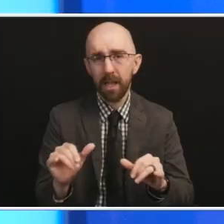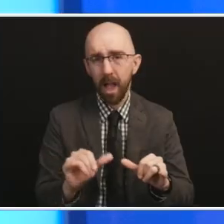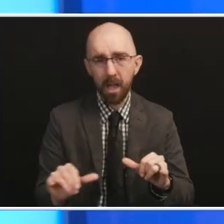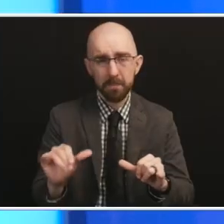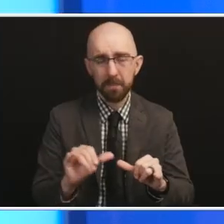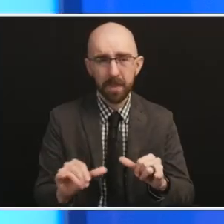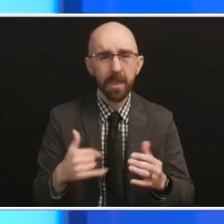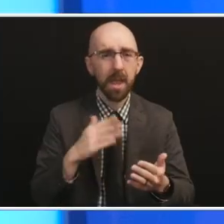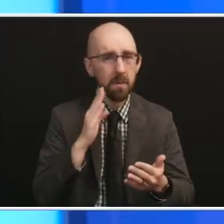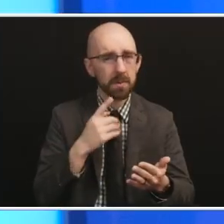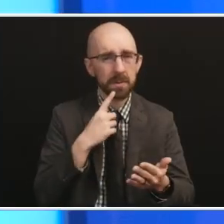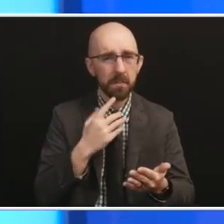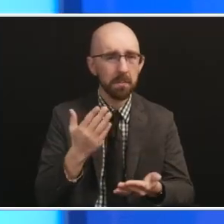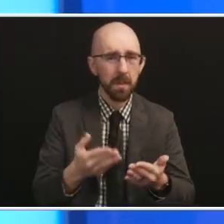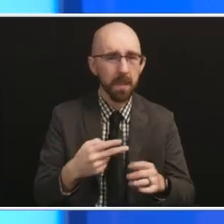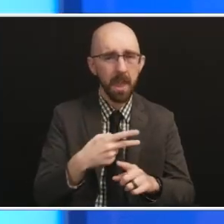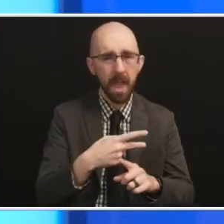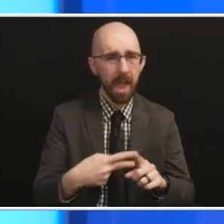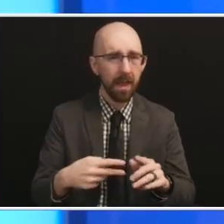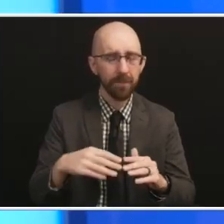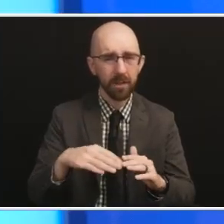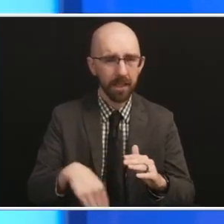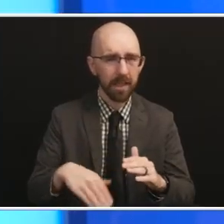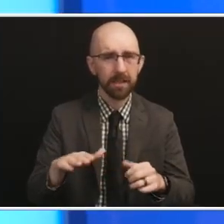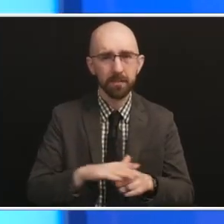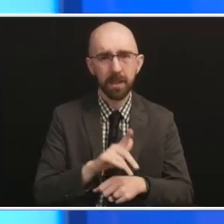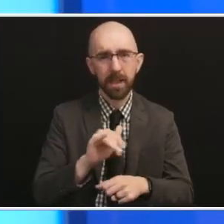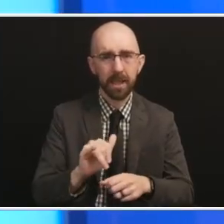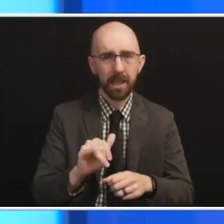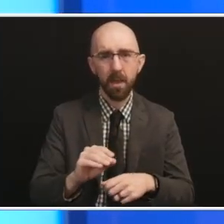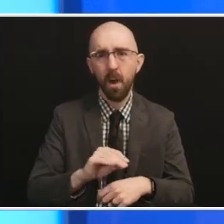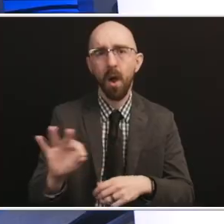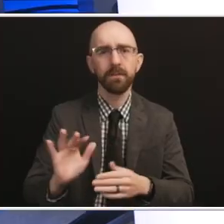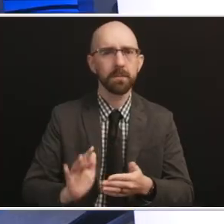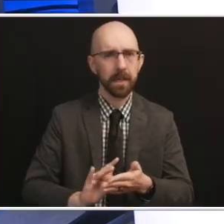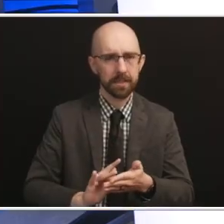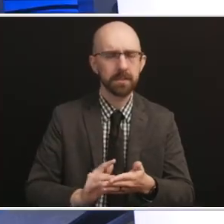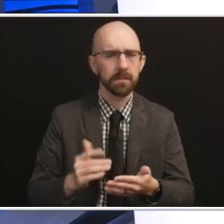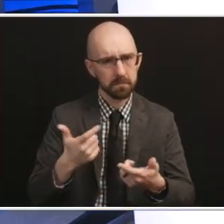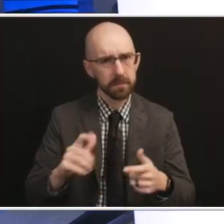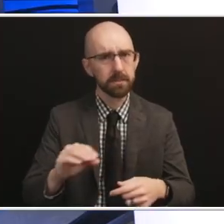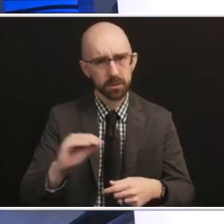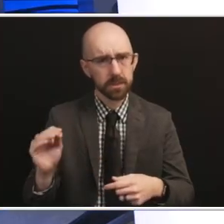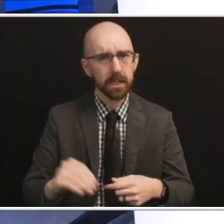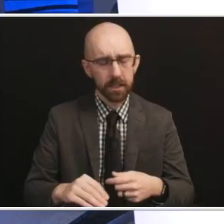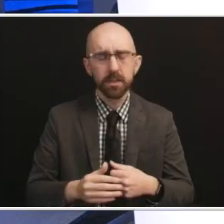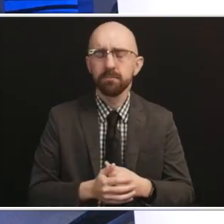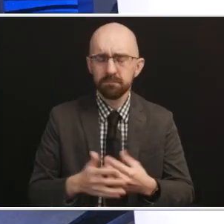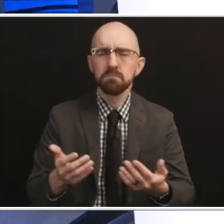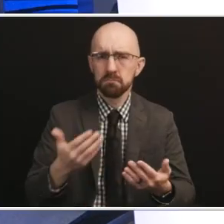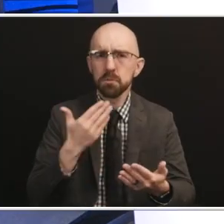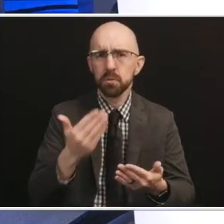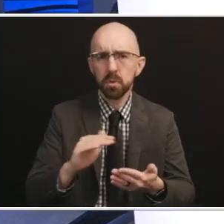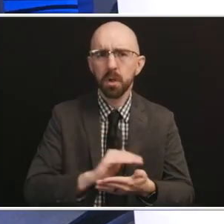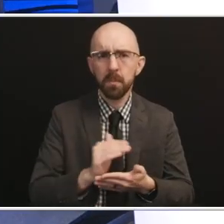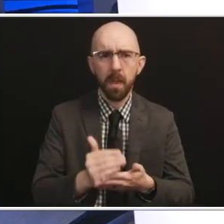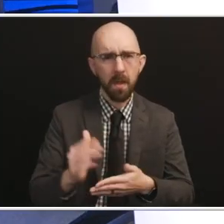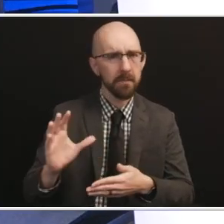say maybe a half or less could completely come off all medications. Okay. Oh, that's a big percentage. Yeah, I mean, yeah, it's still a good amount.